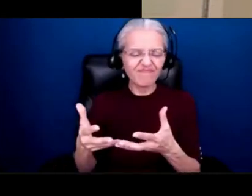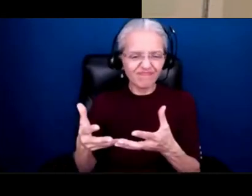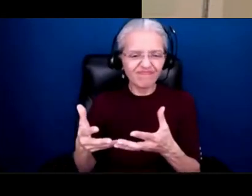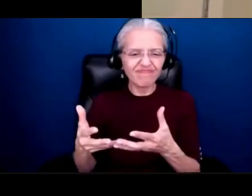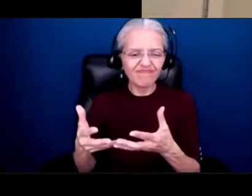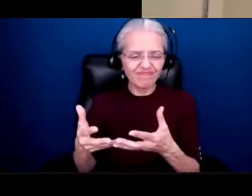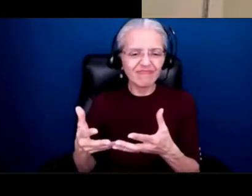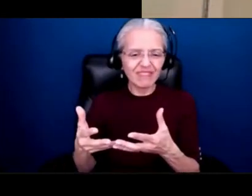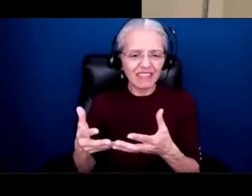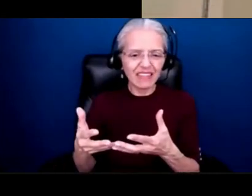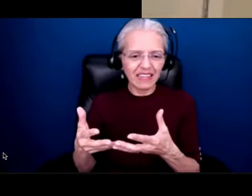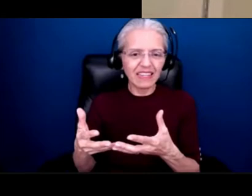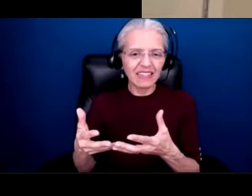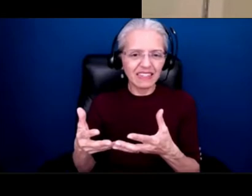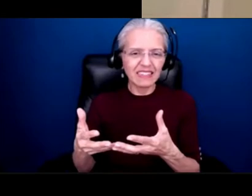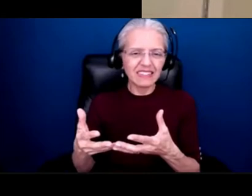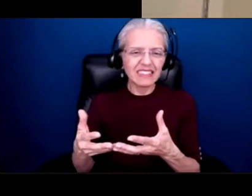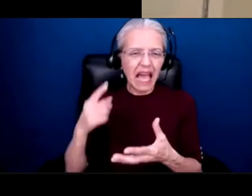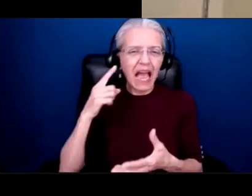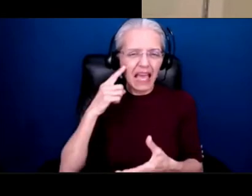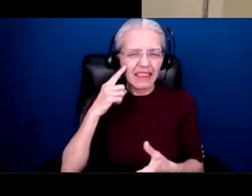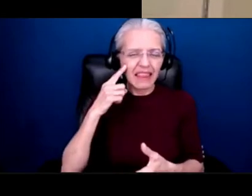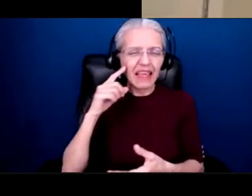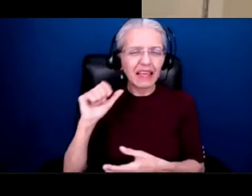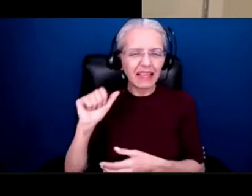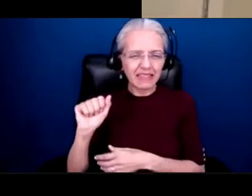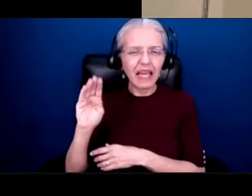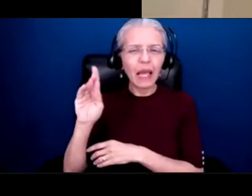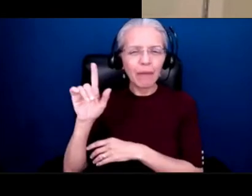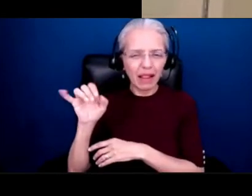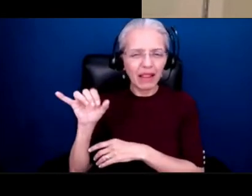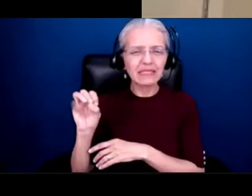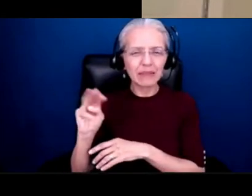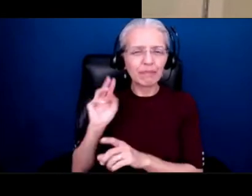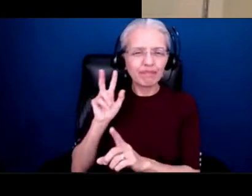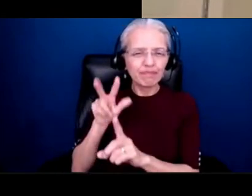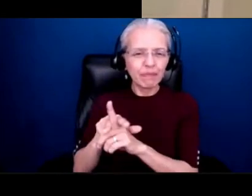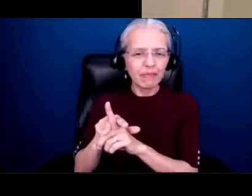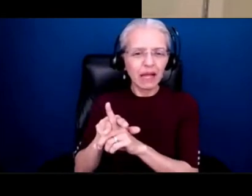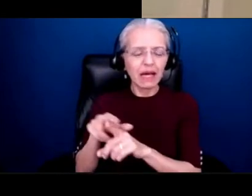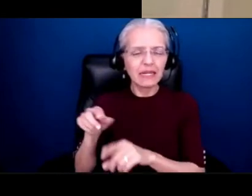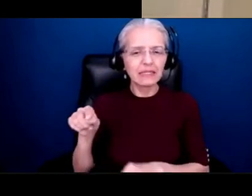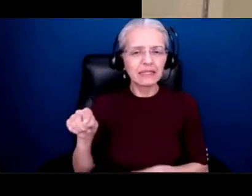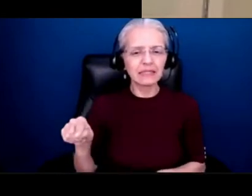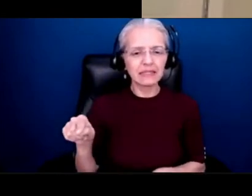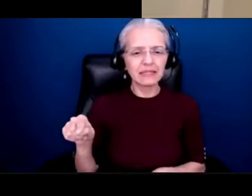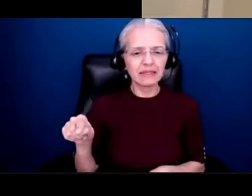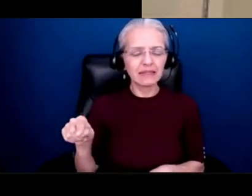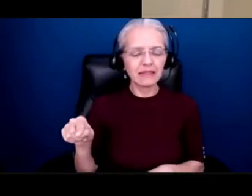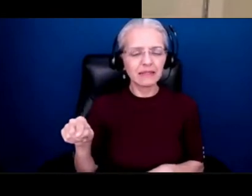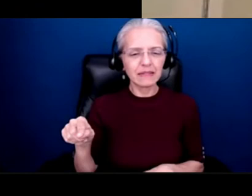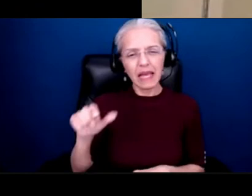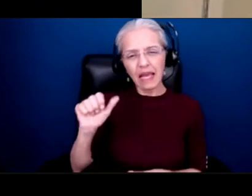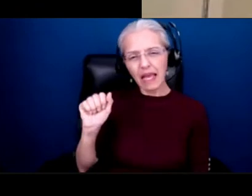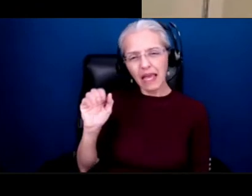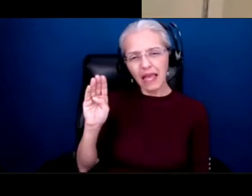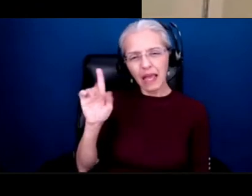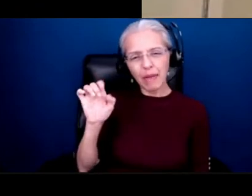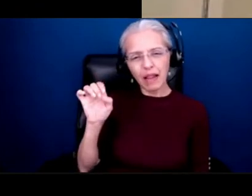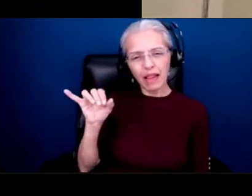it also applies to a lot of other places. I think ableism is